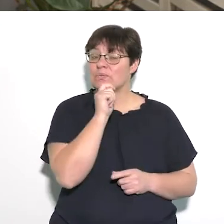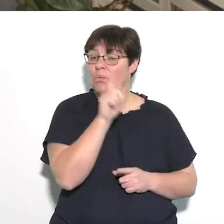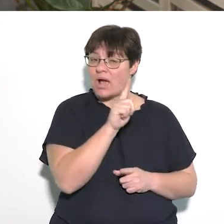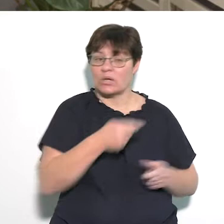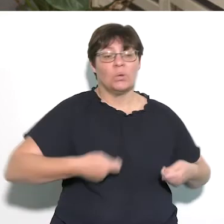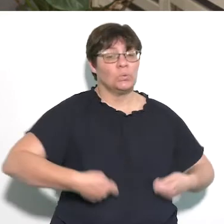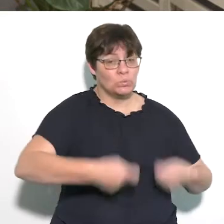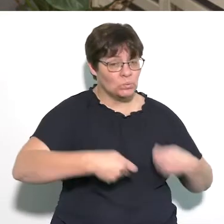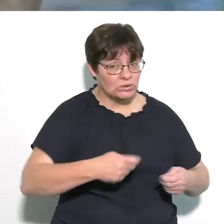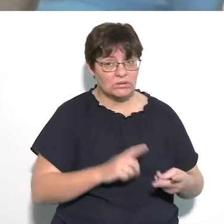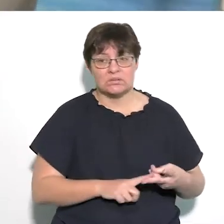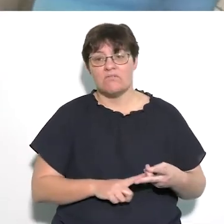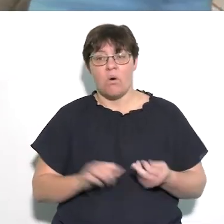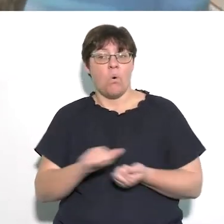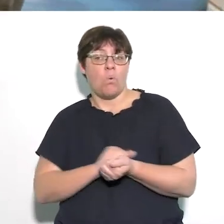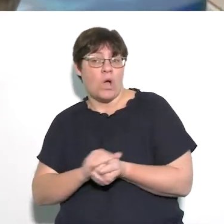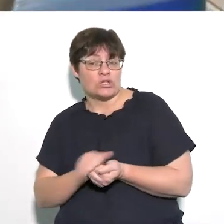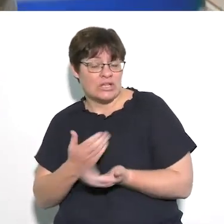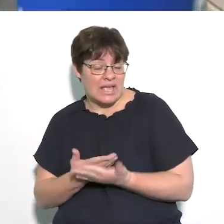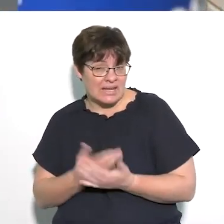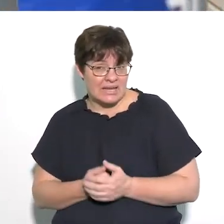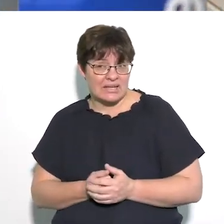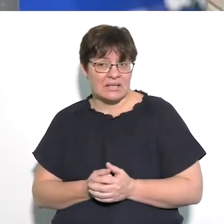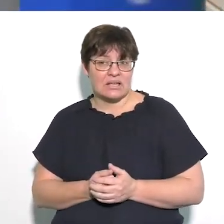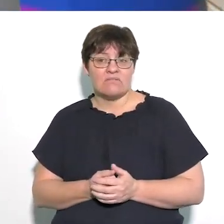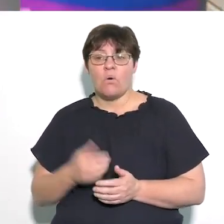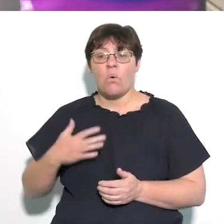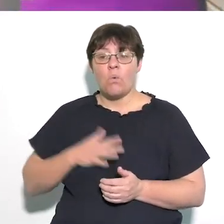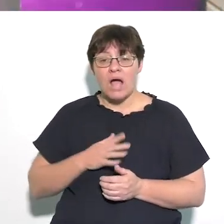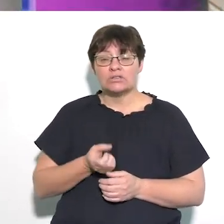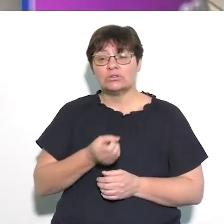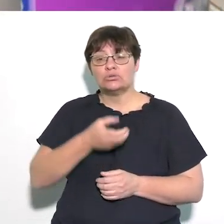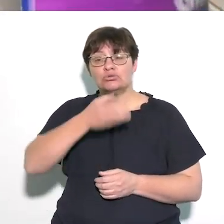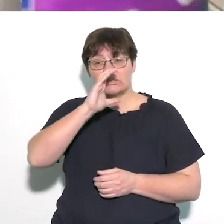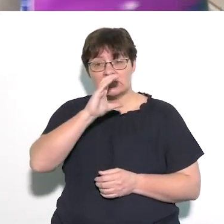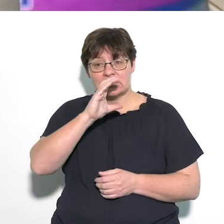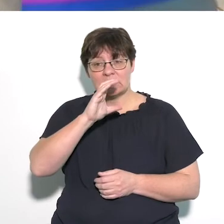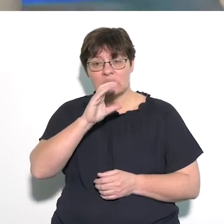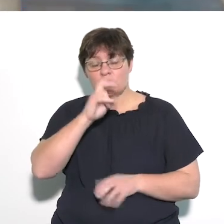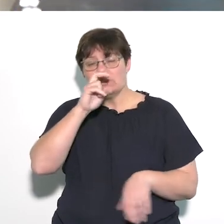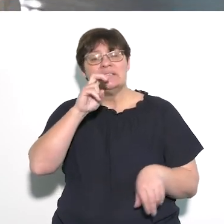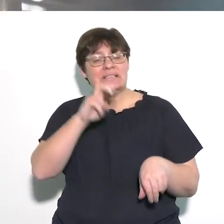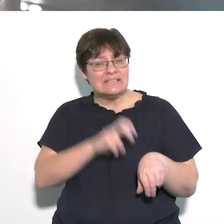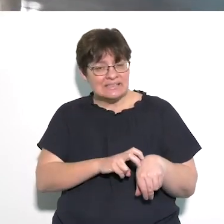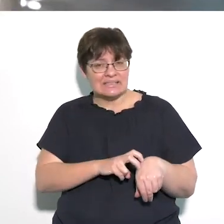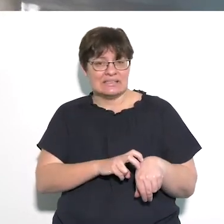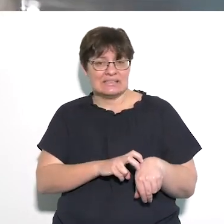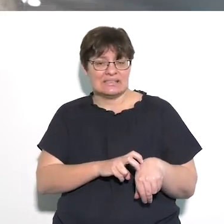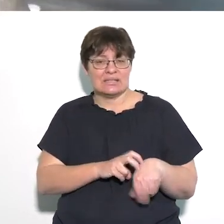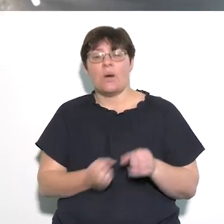for cooking perhaps, you can use it for washing, but if you want to drink it, you do have to